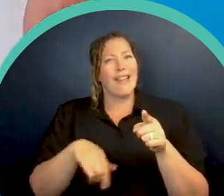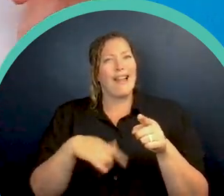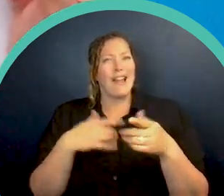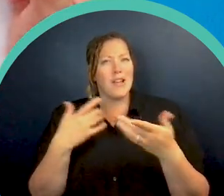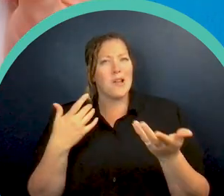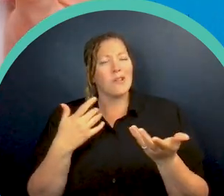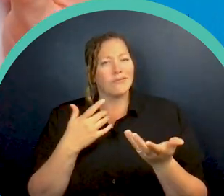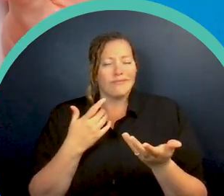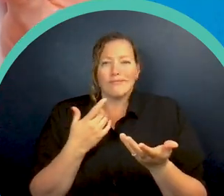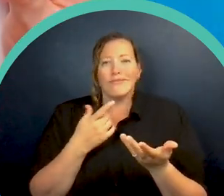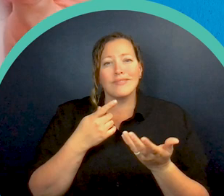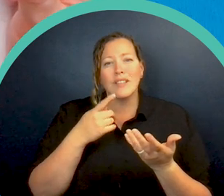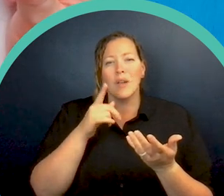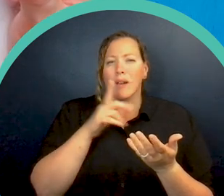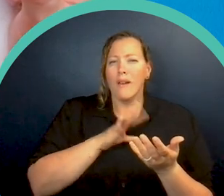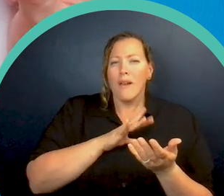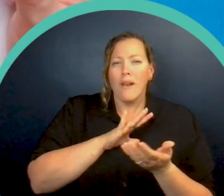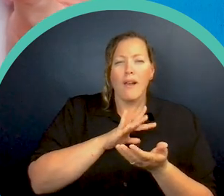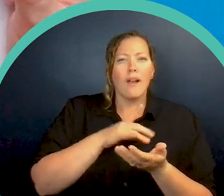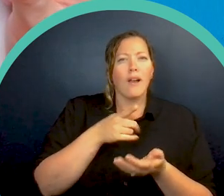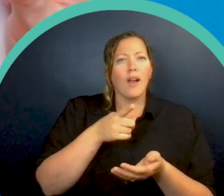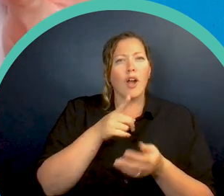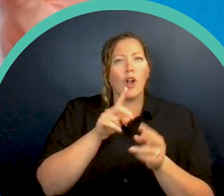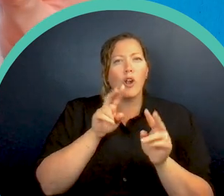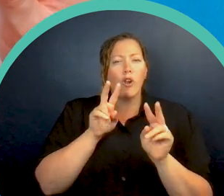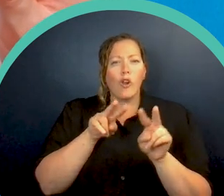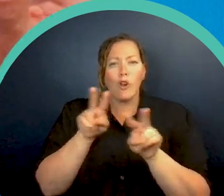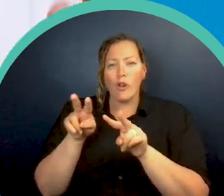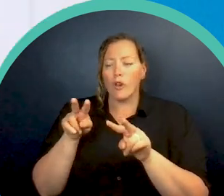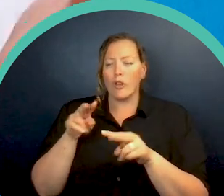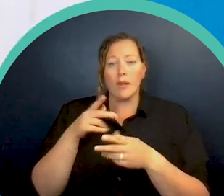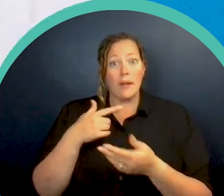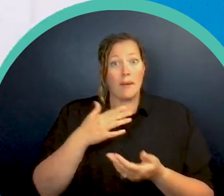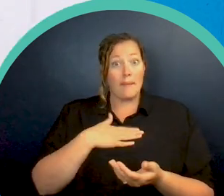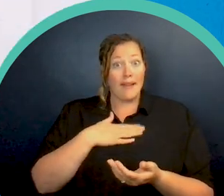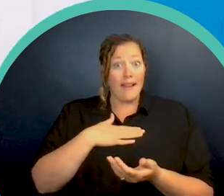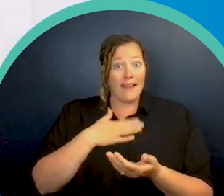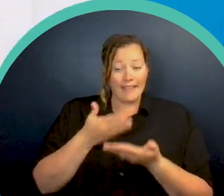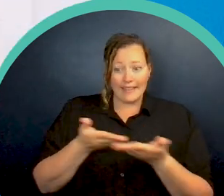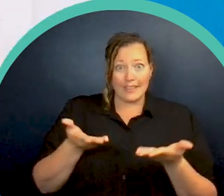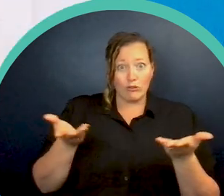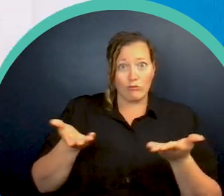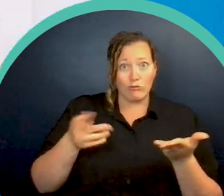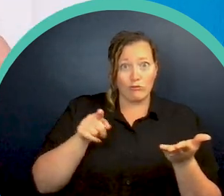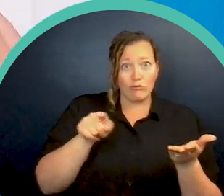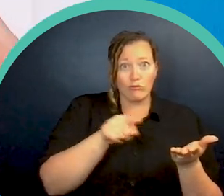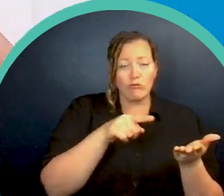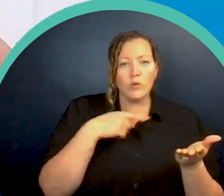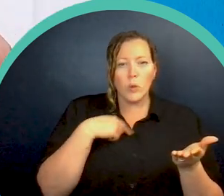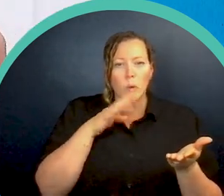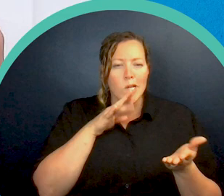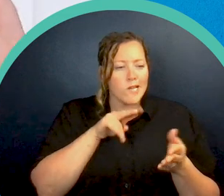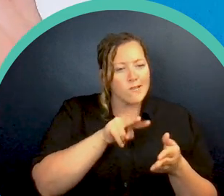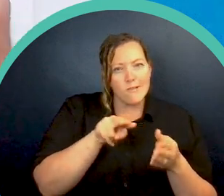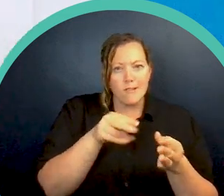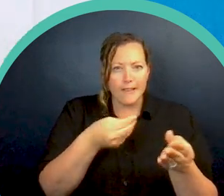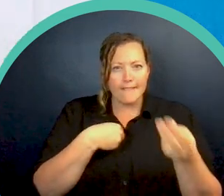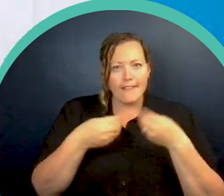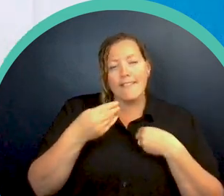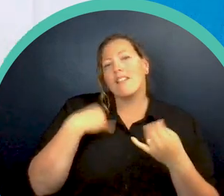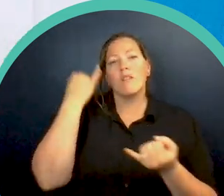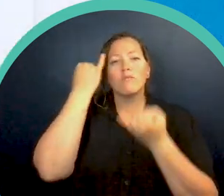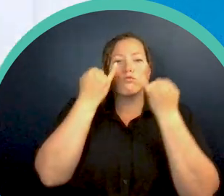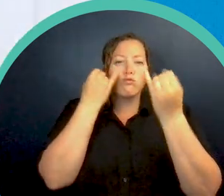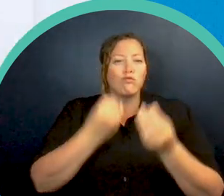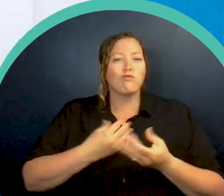used for baking, some kind of egg beater or something like that. So I've got a bunch of things here that I'm going to use for inspiration. And I'm going to start